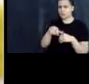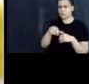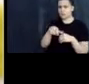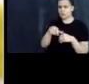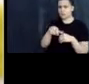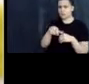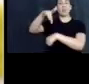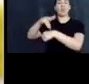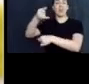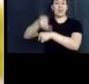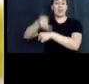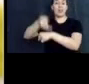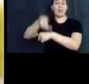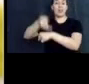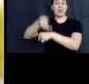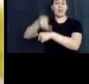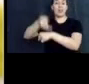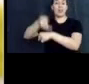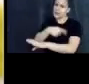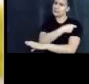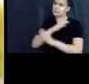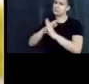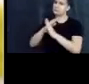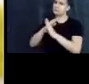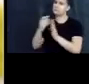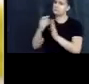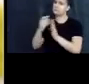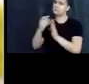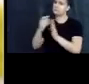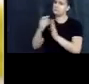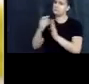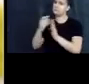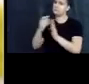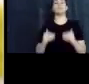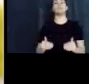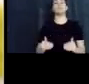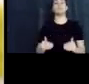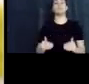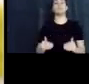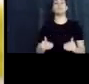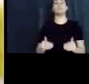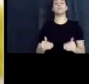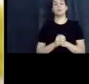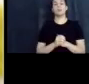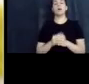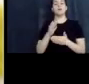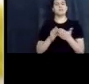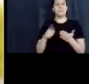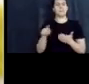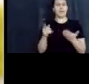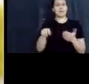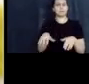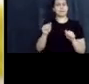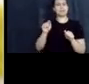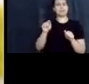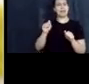student. And then you will also have to take, some of you will have to take a TSI test. Some of you might be exempt